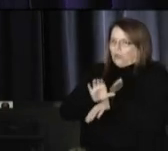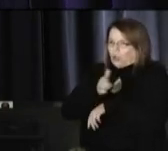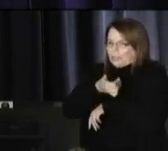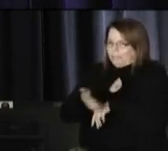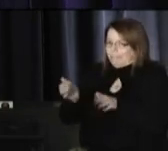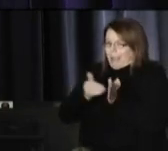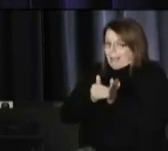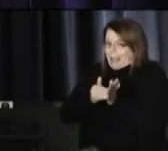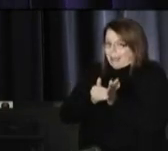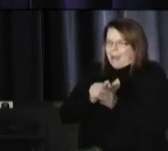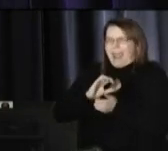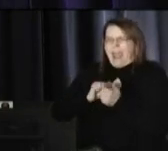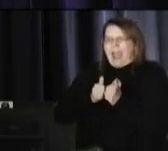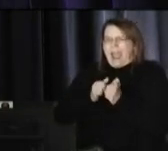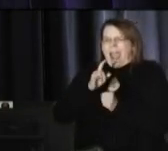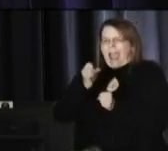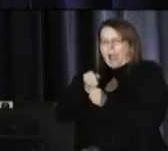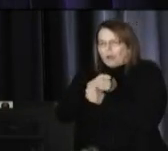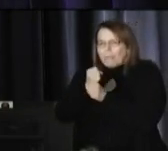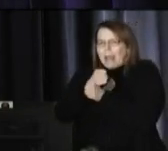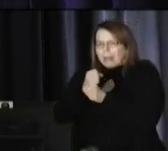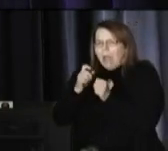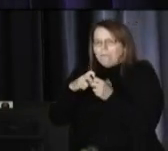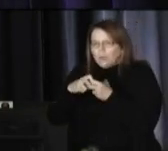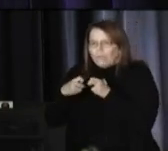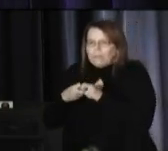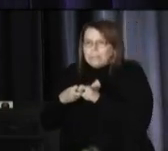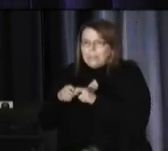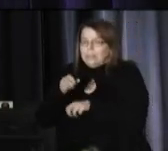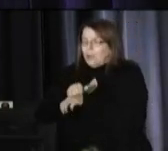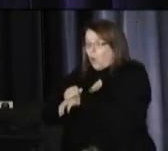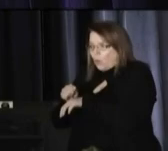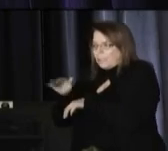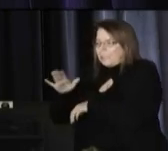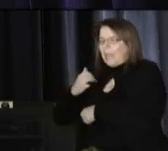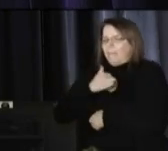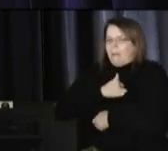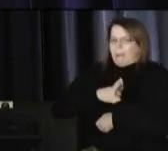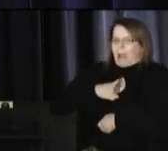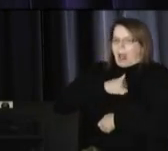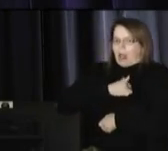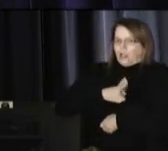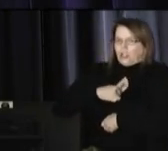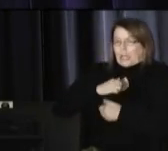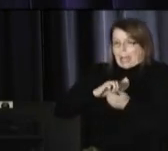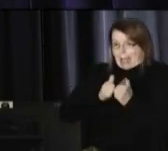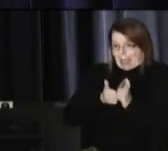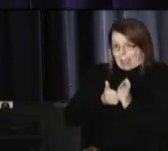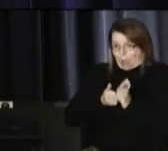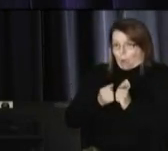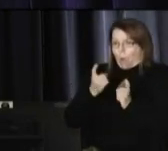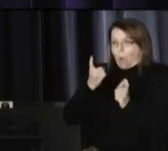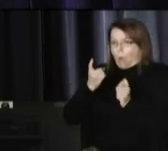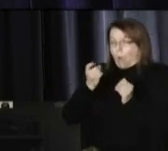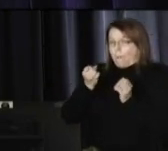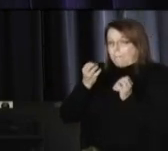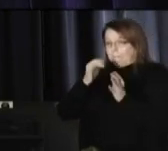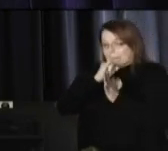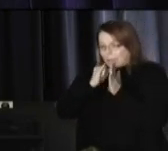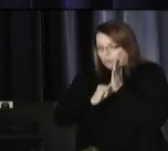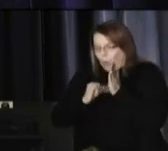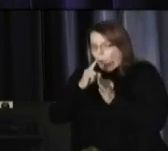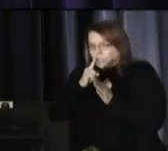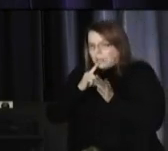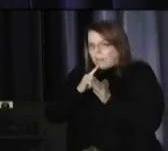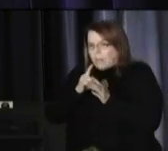How do you make love to a physicist? You send him an apology in the form of one of the many sketches of him you have made in a